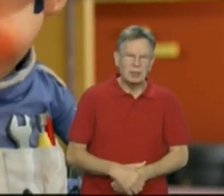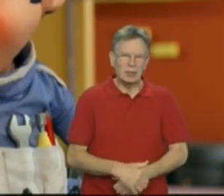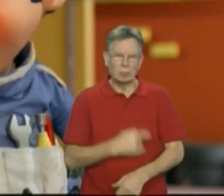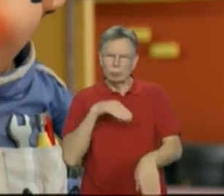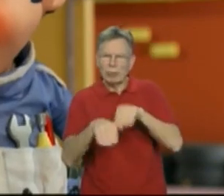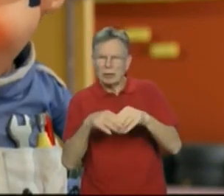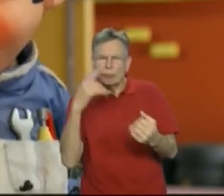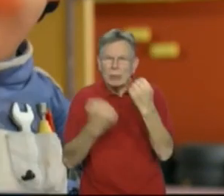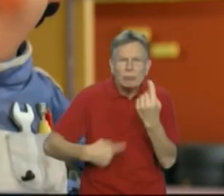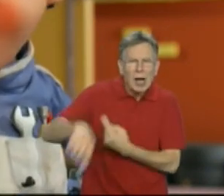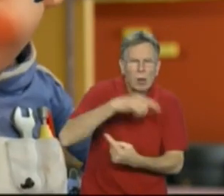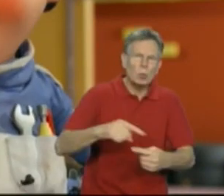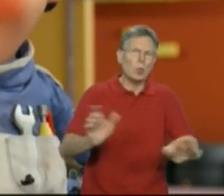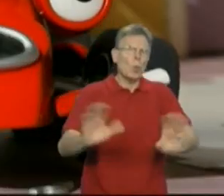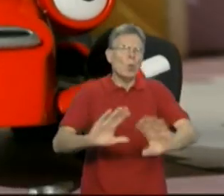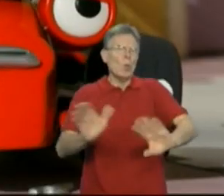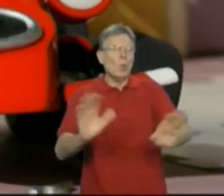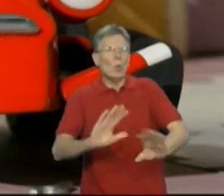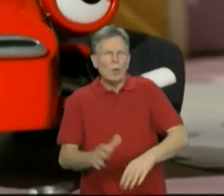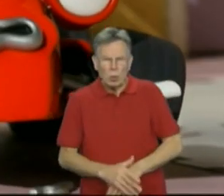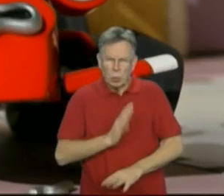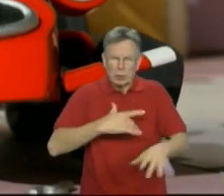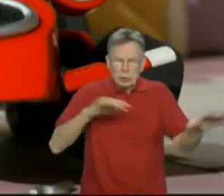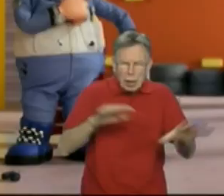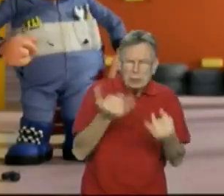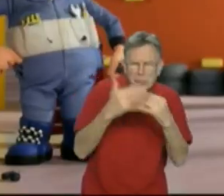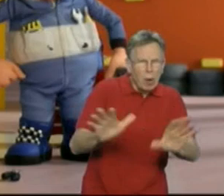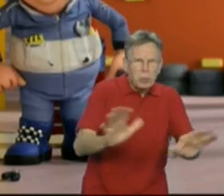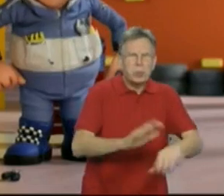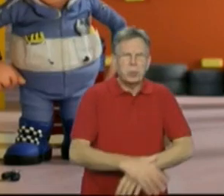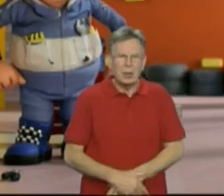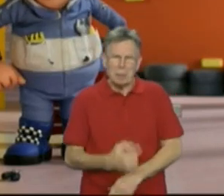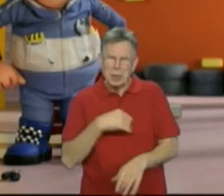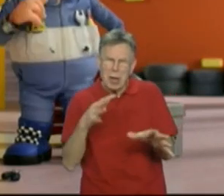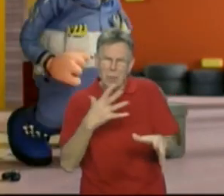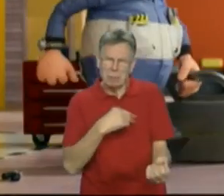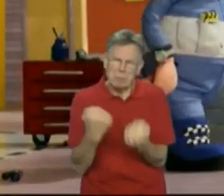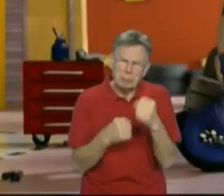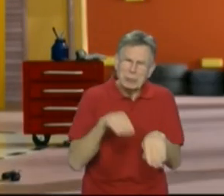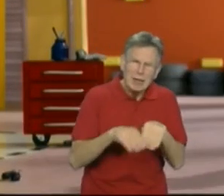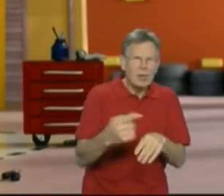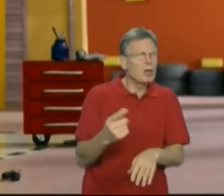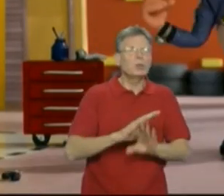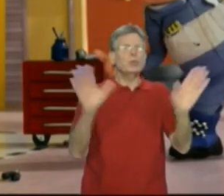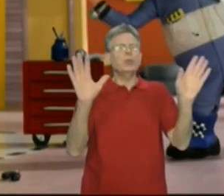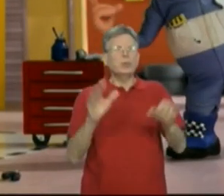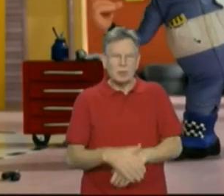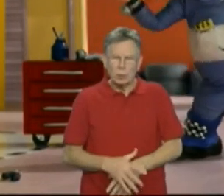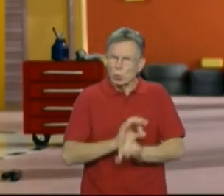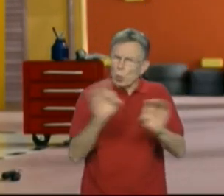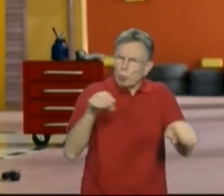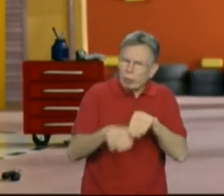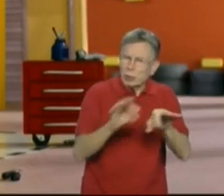doing anything to get your mucky or damaged. Understood? I'm a bit nervous. Never mind your nerves, Rory. No practice laps,